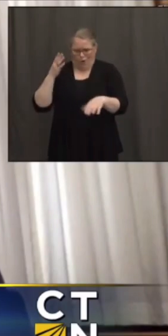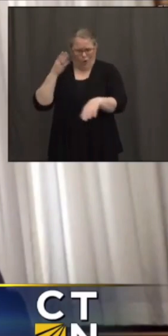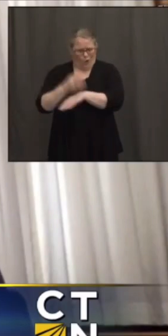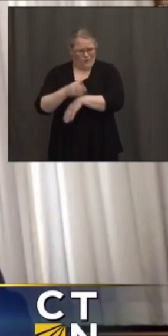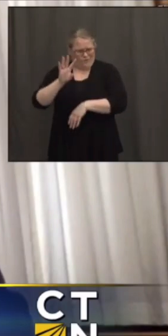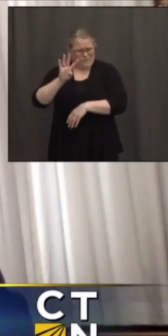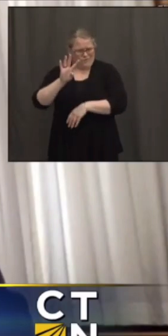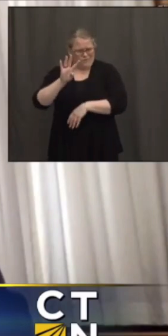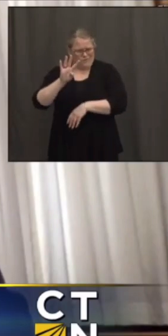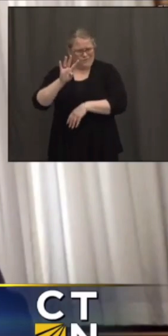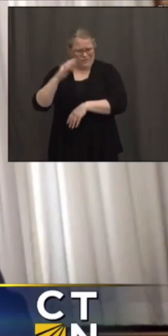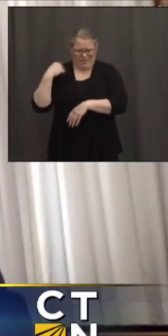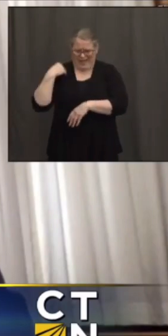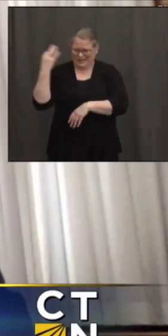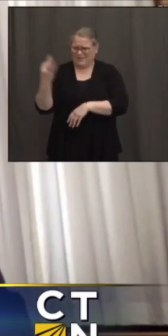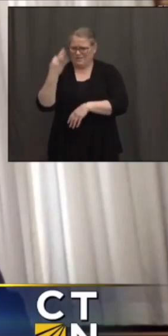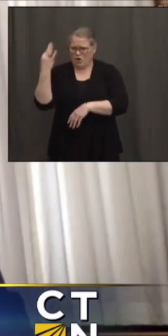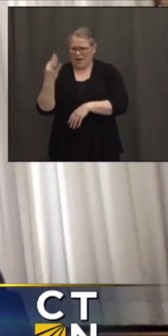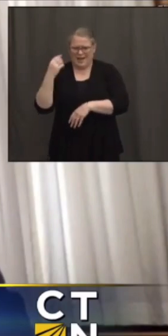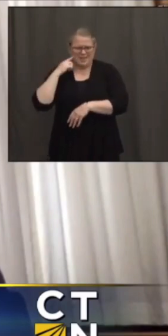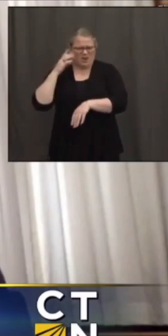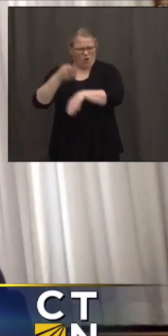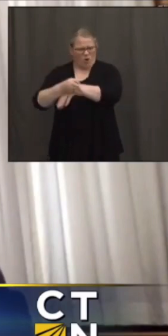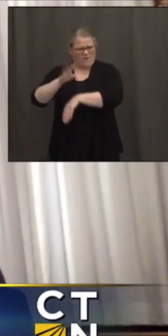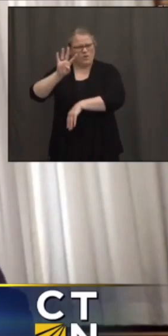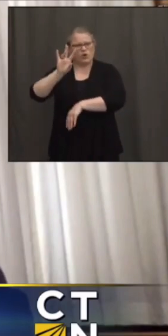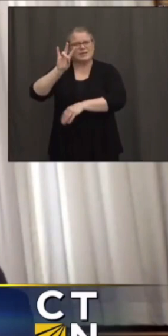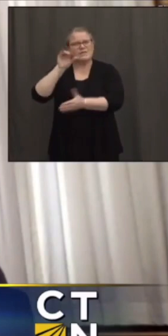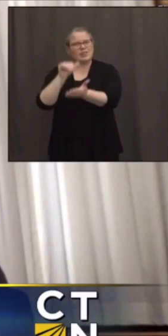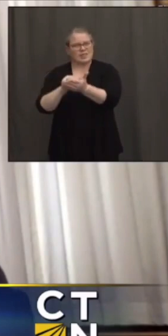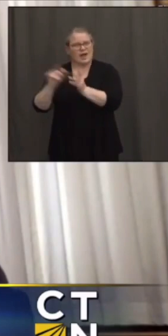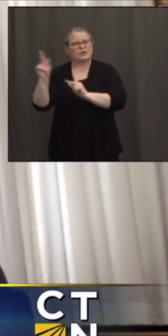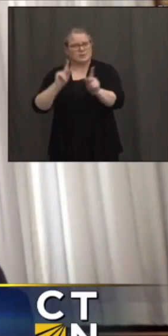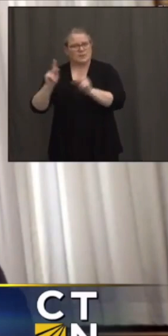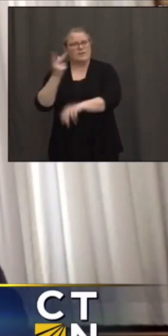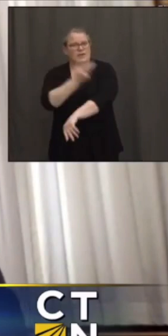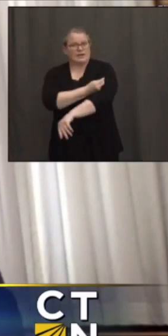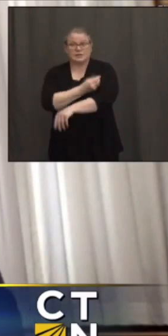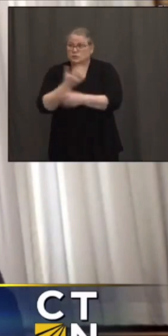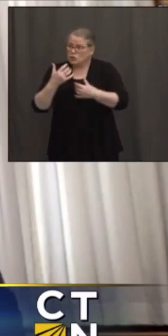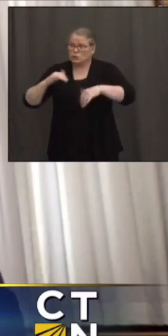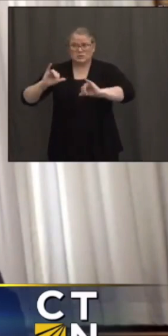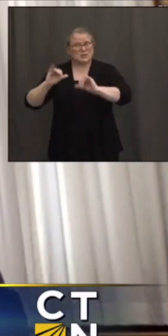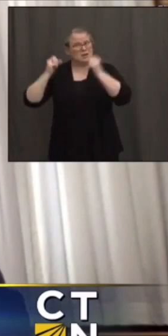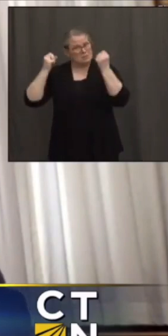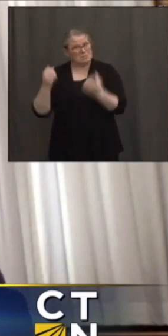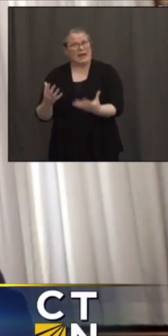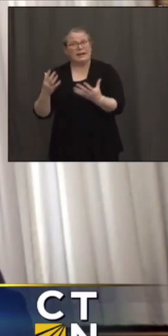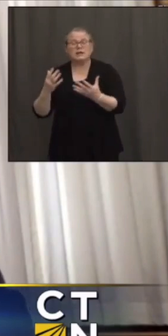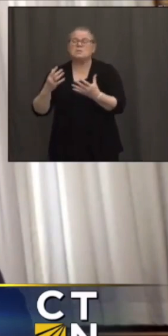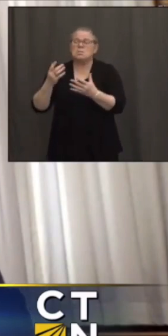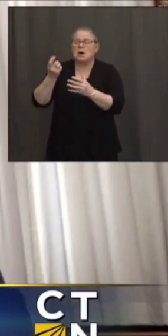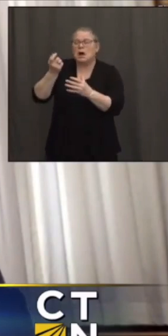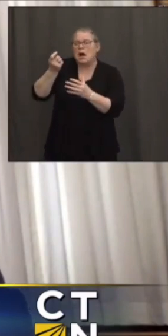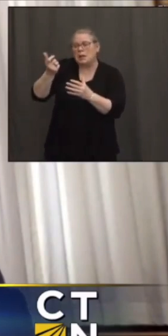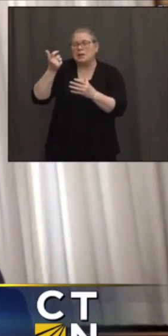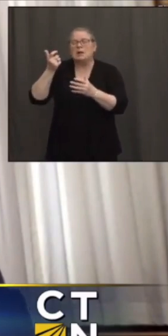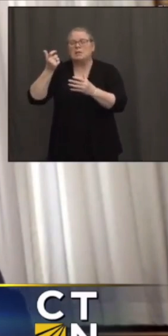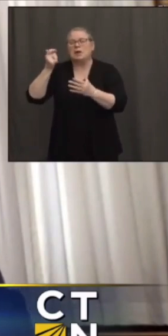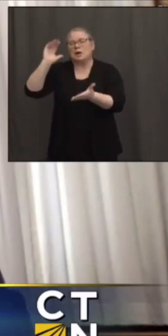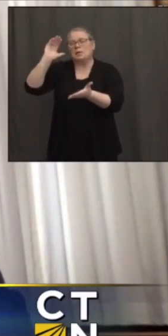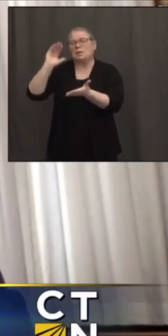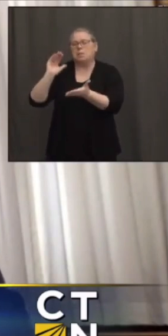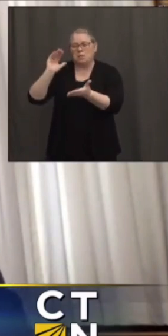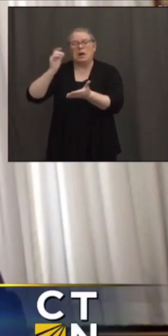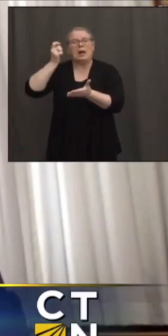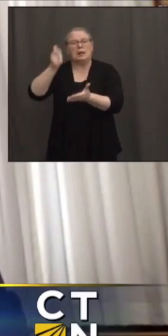47,000 people on Friday, I think, received vaccines. So we're still going really strong. But you're starting to see a little bit of slack in the system right now.